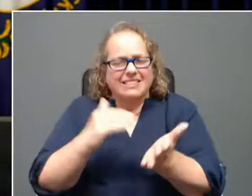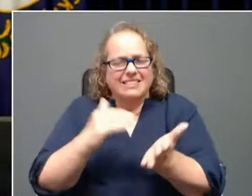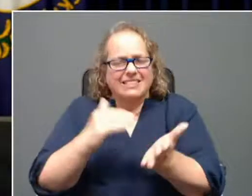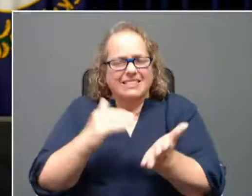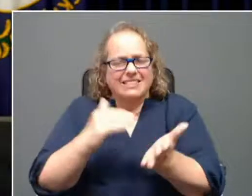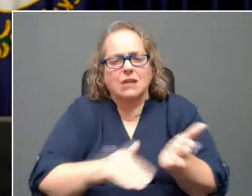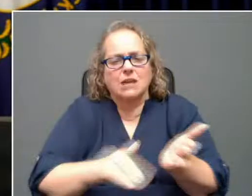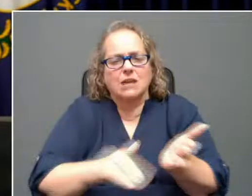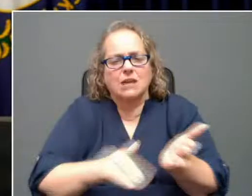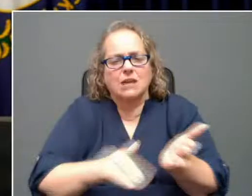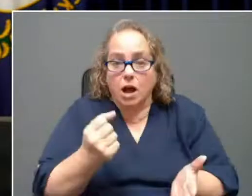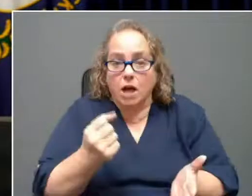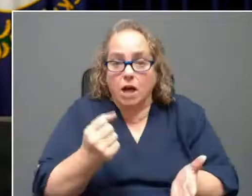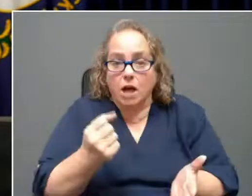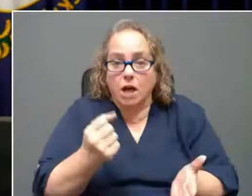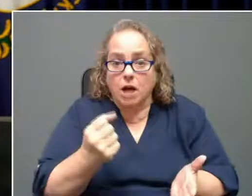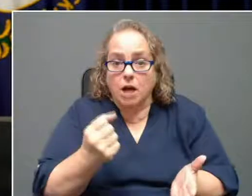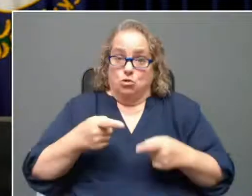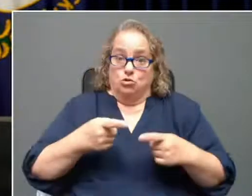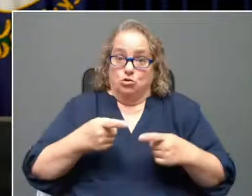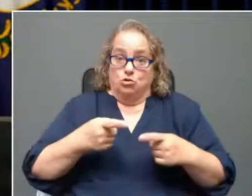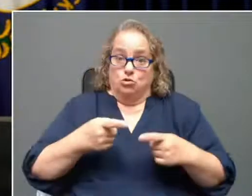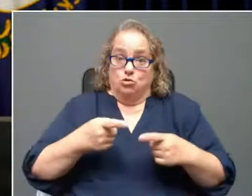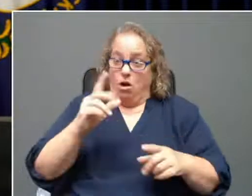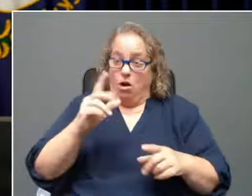Even in the face of a global health pandemic, we simply